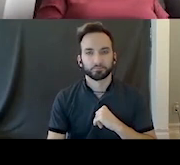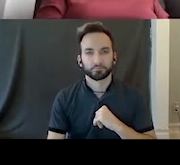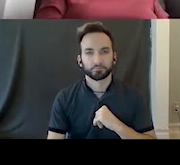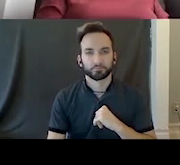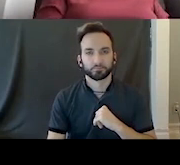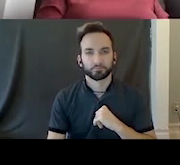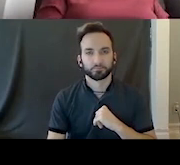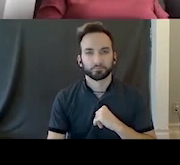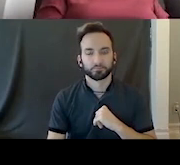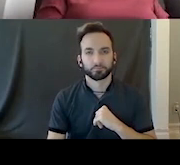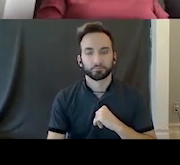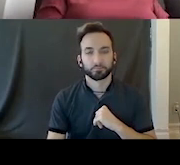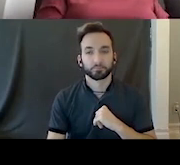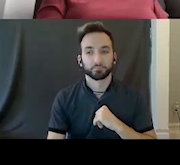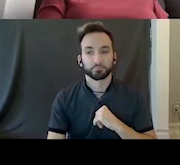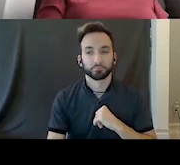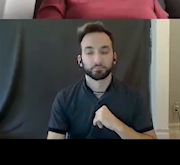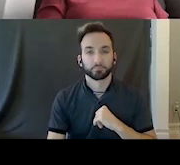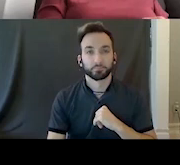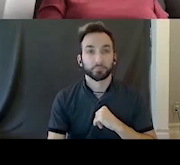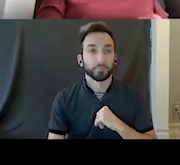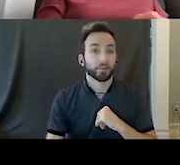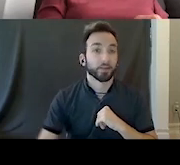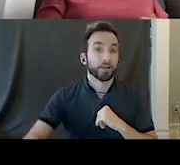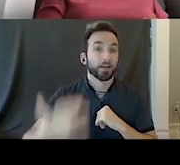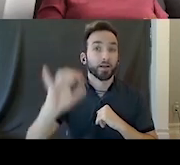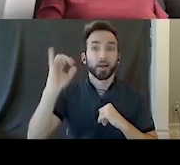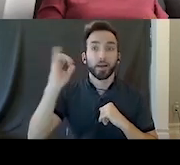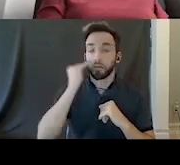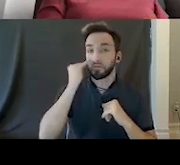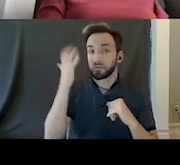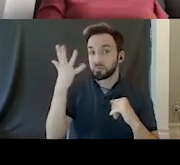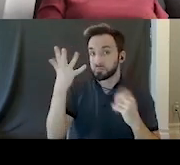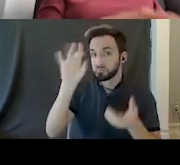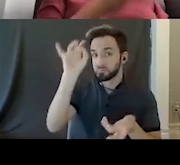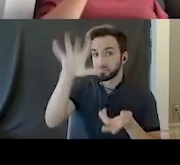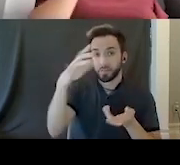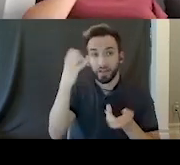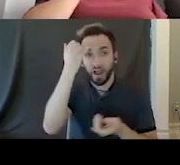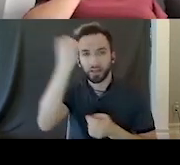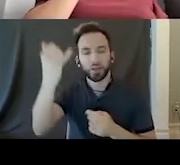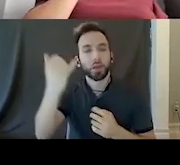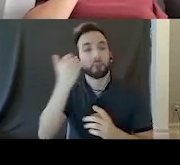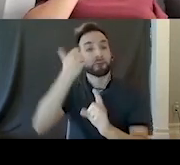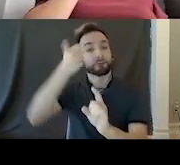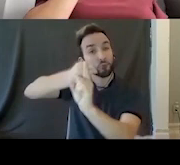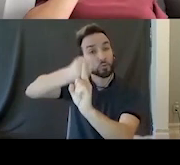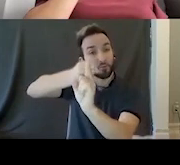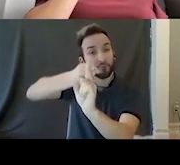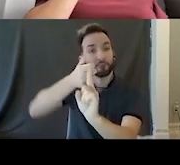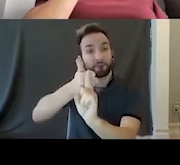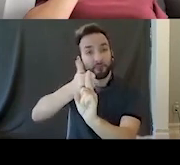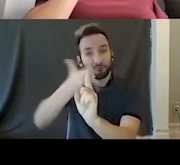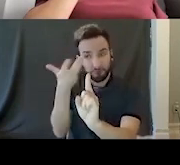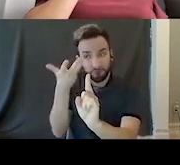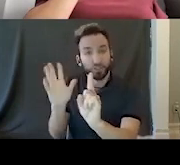And also, if ever you need inspiration, if you're a student with a disability, what has able-bodied students done